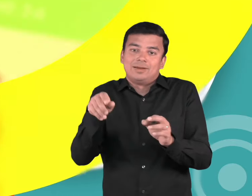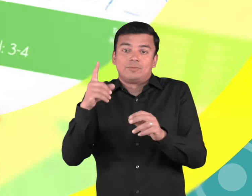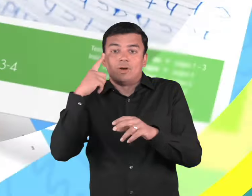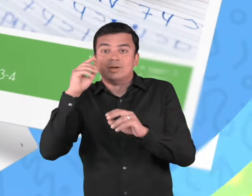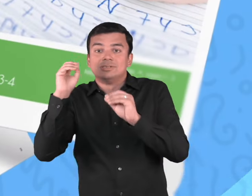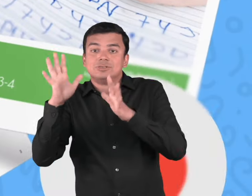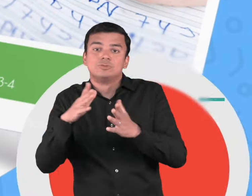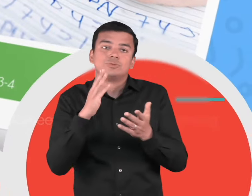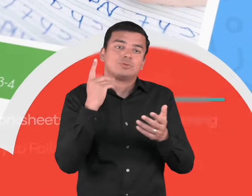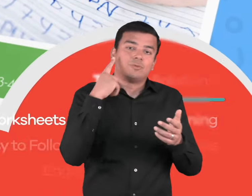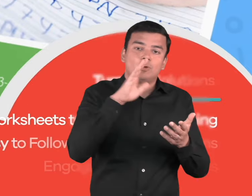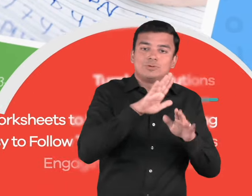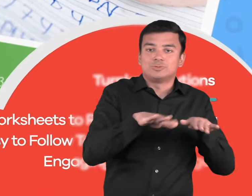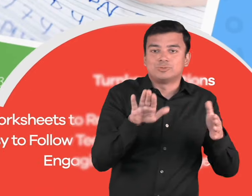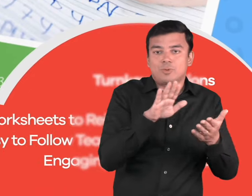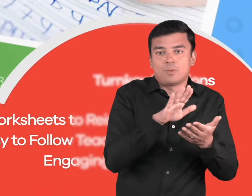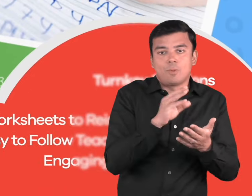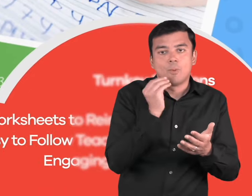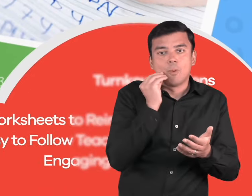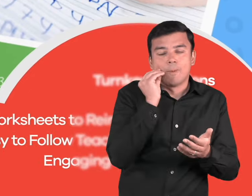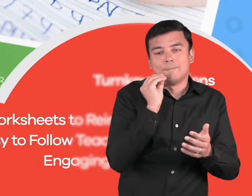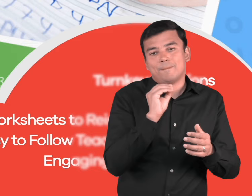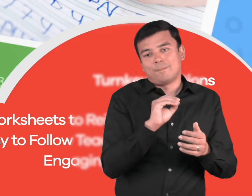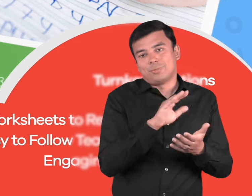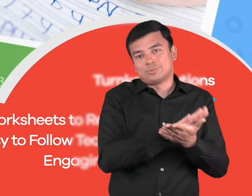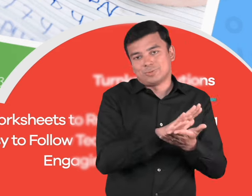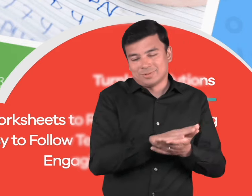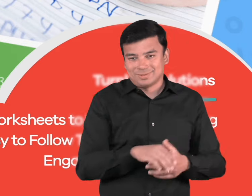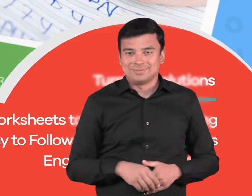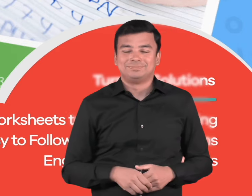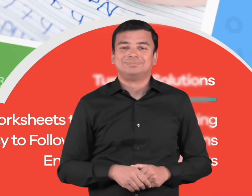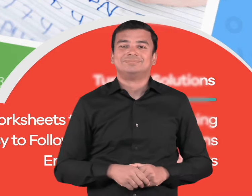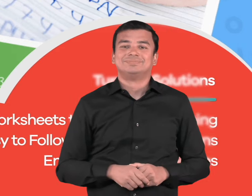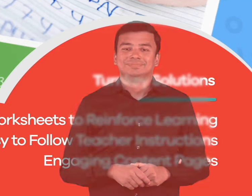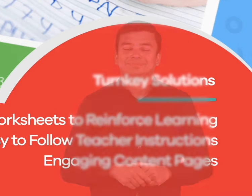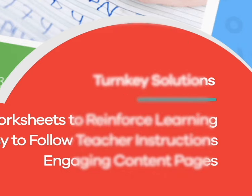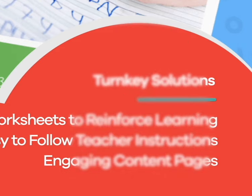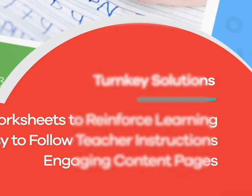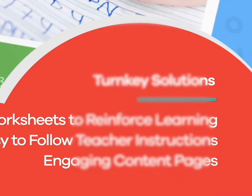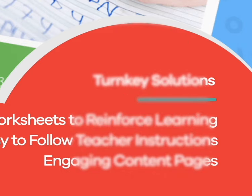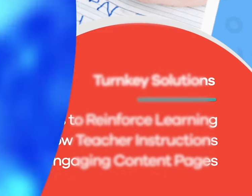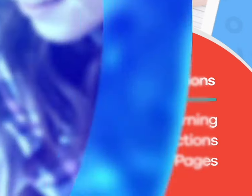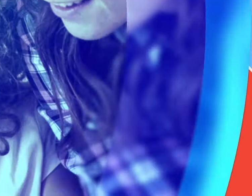resources and TurnKey solutions for teachers and homeschoolers